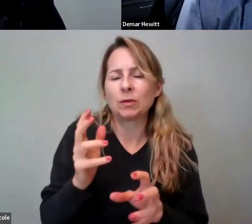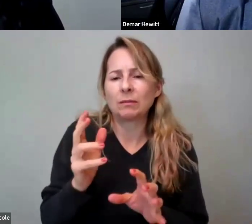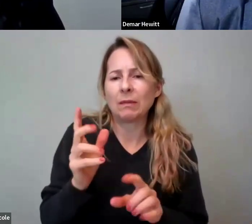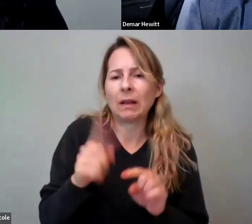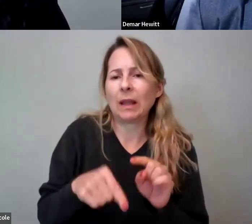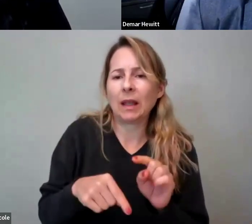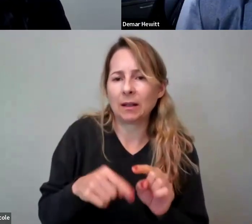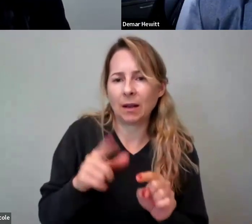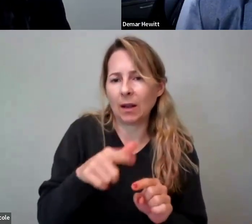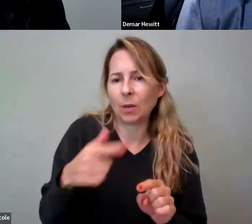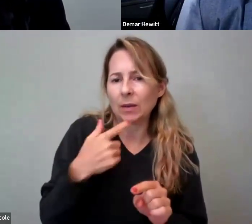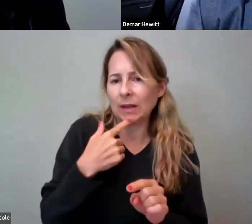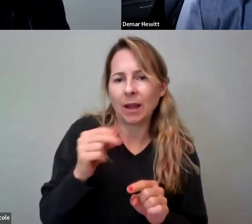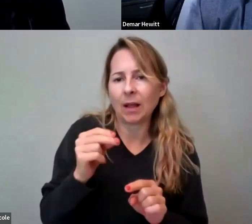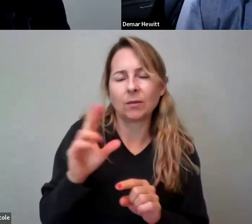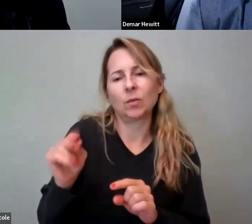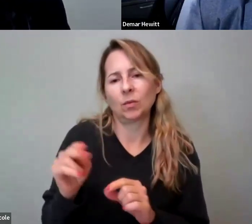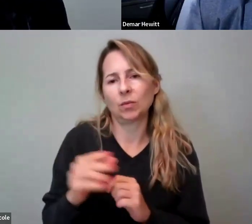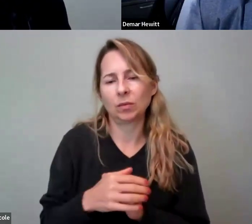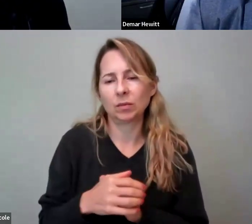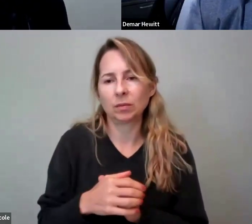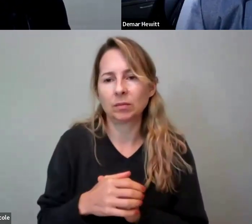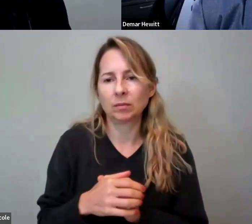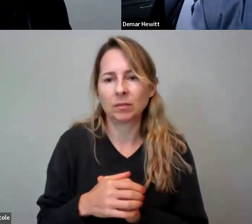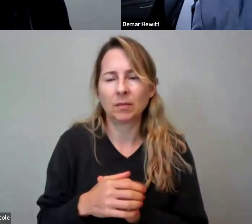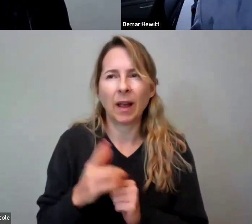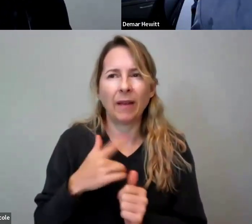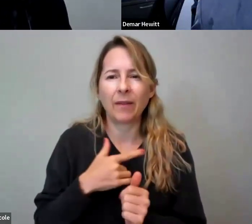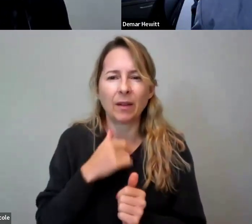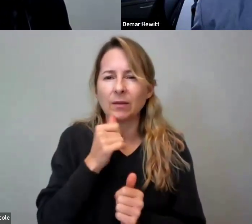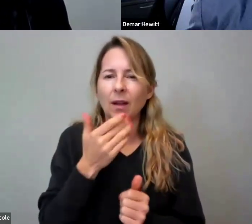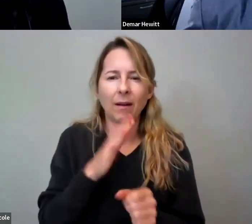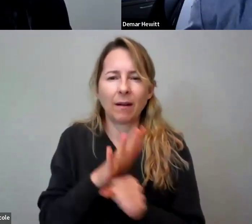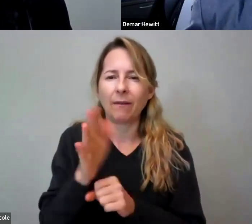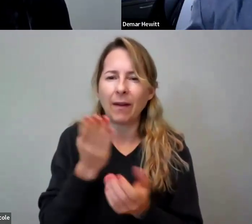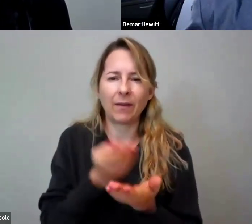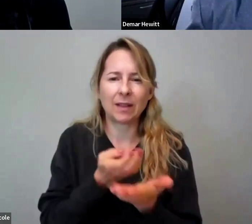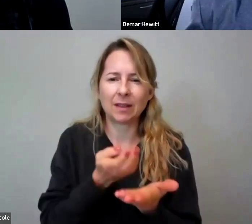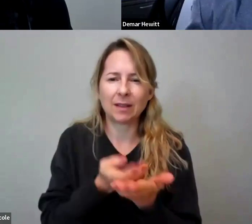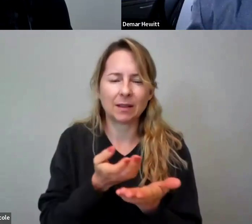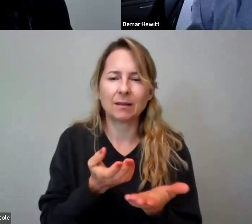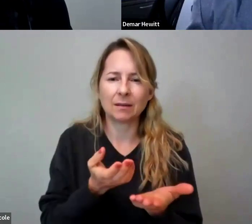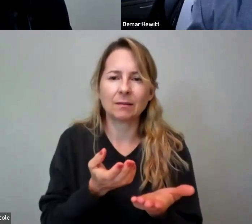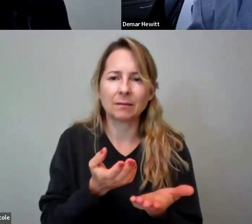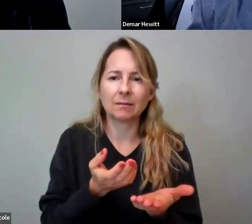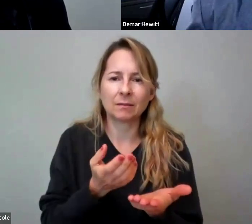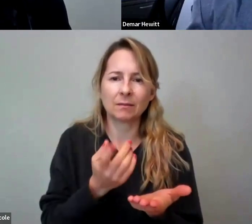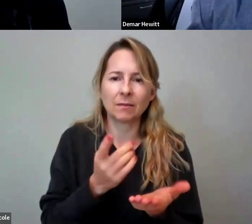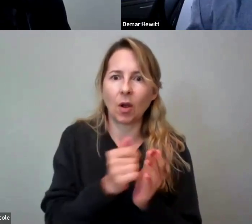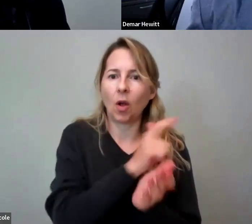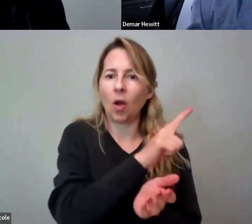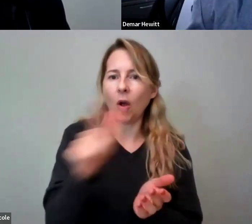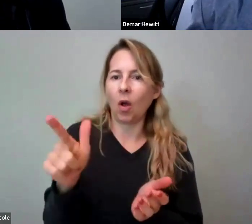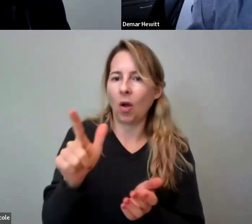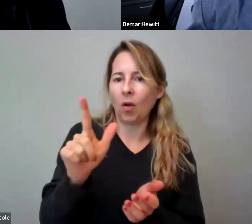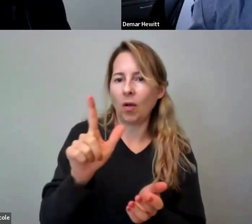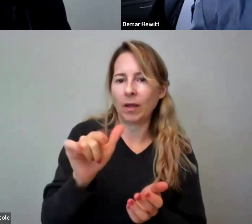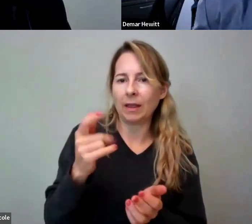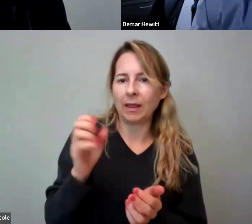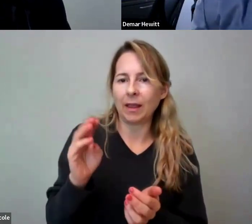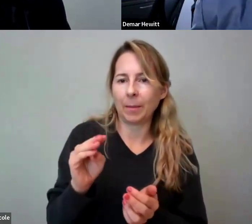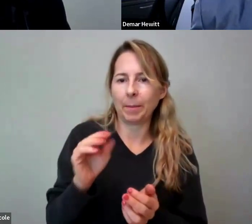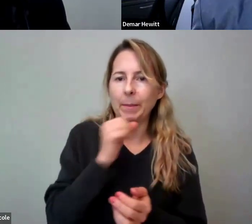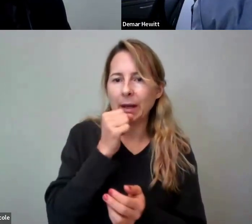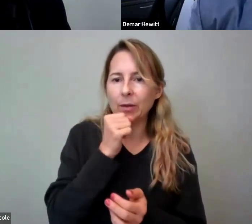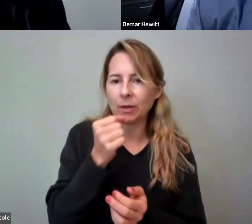sure that the evidence is there yet that across the board, lithium battery devices are